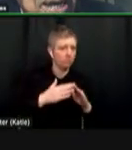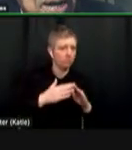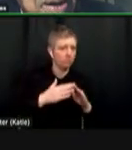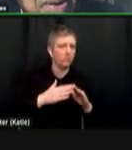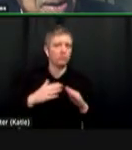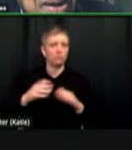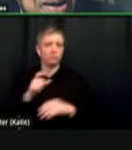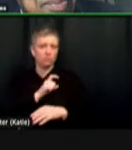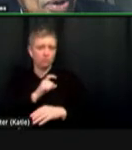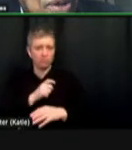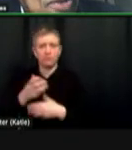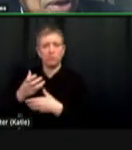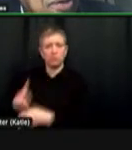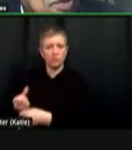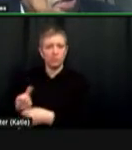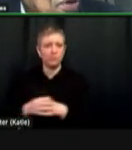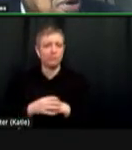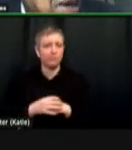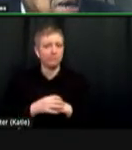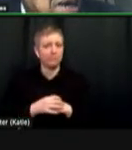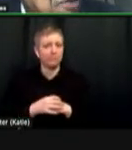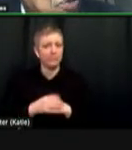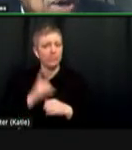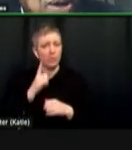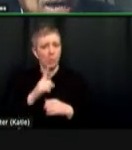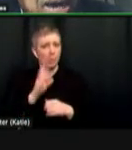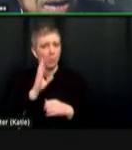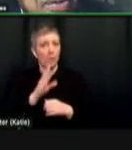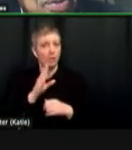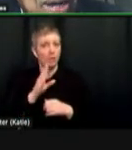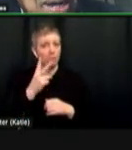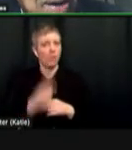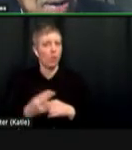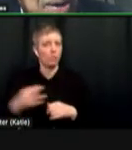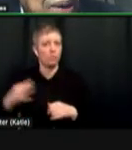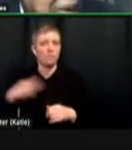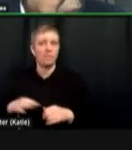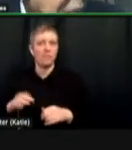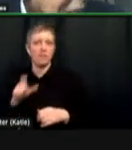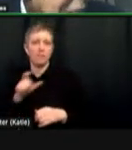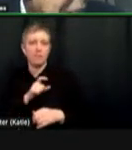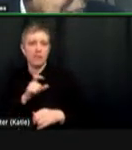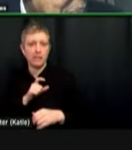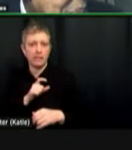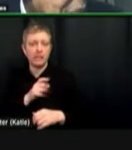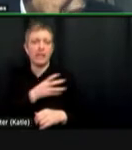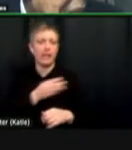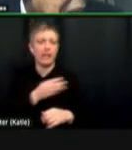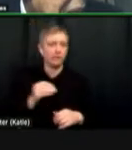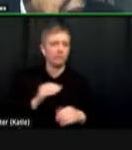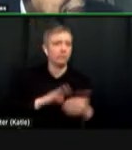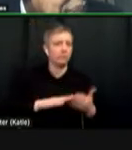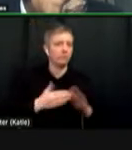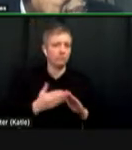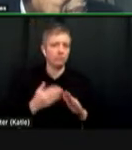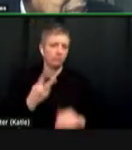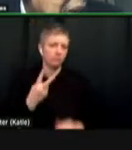the police officer as well as the community.